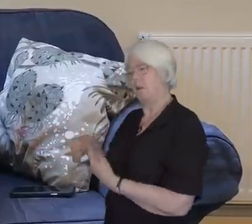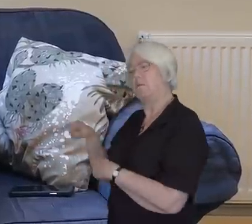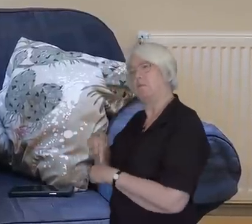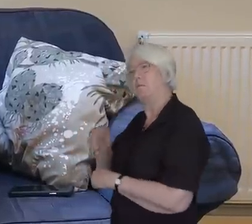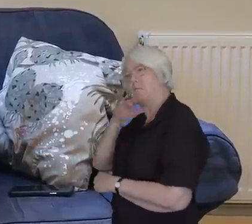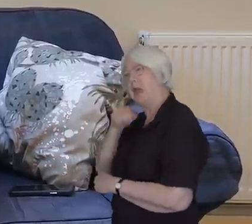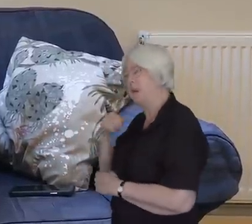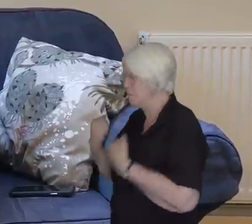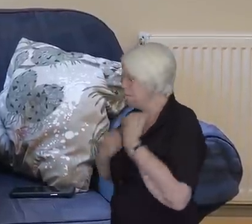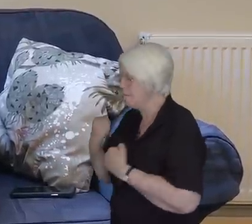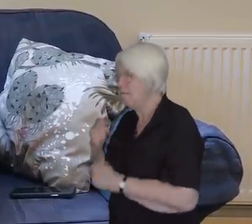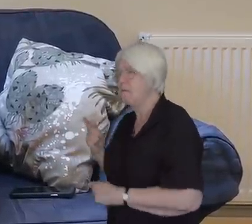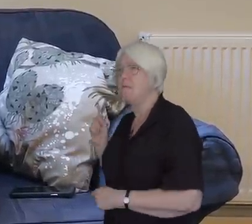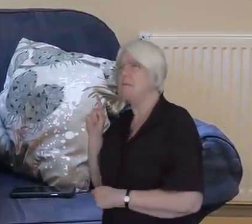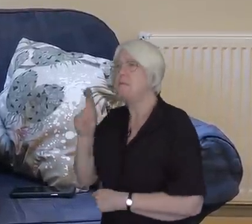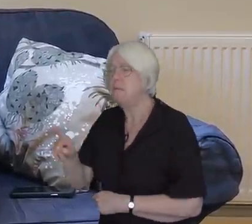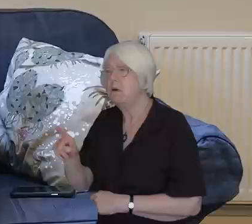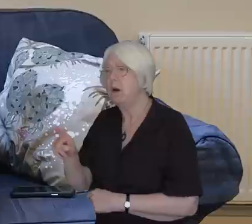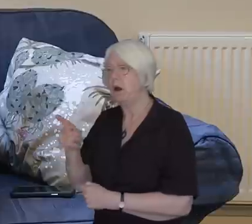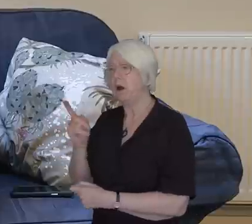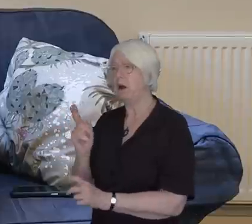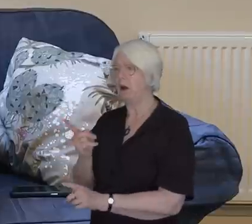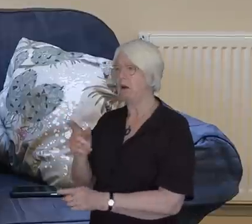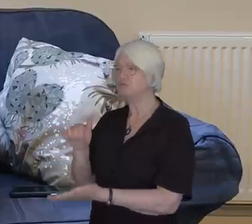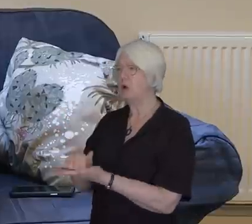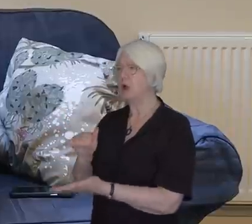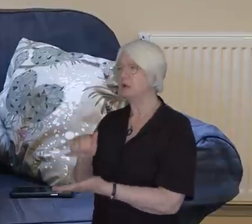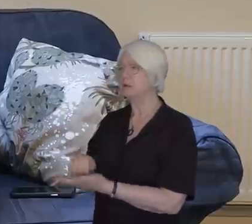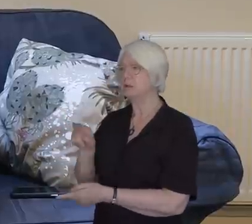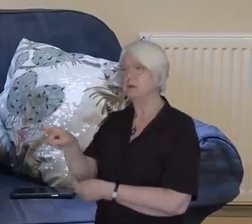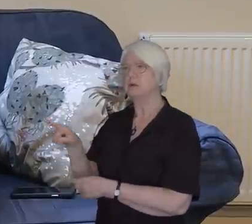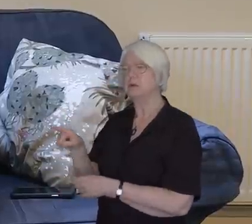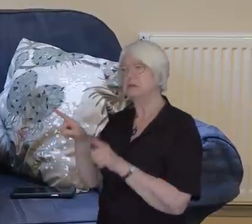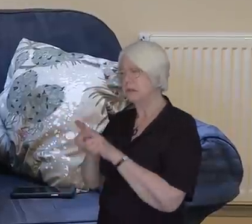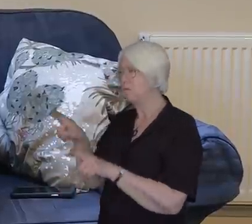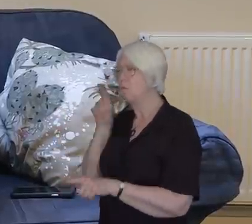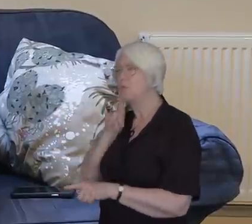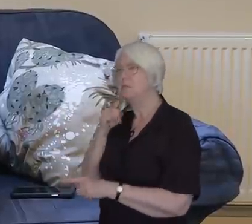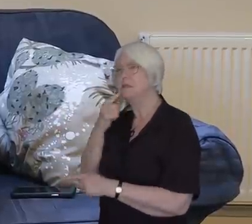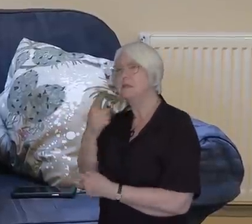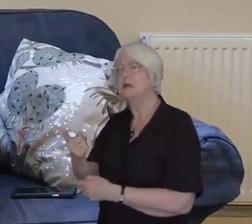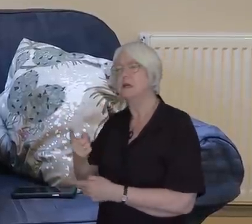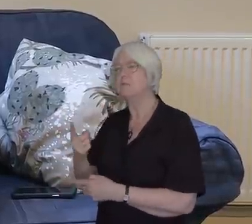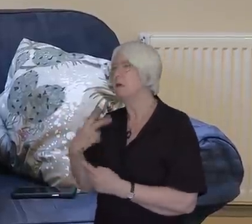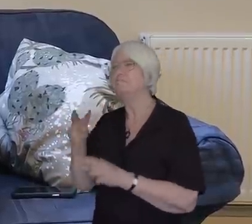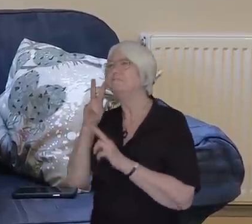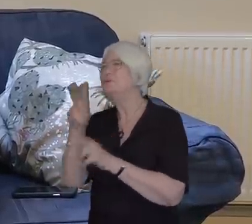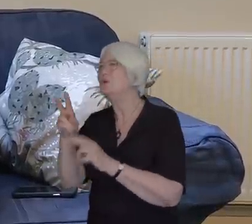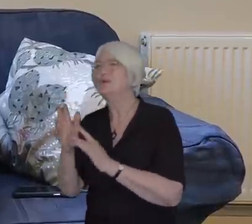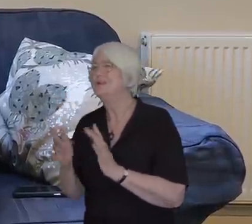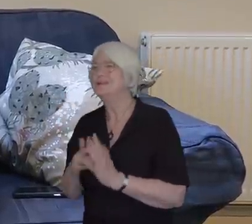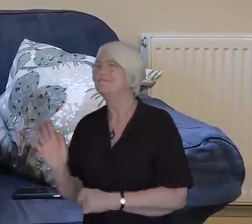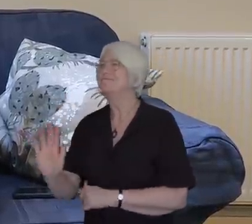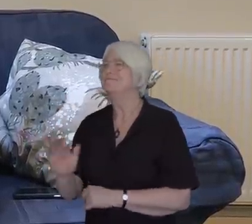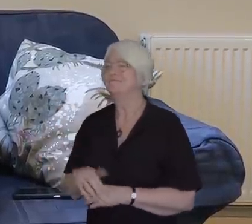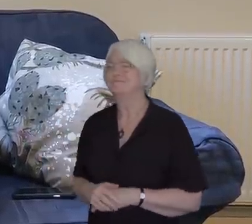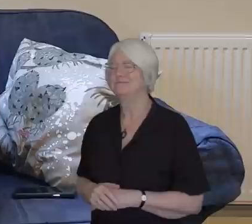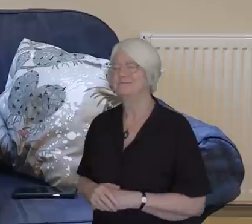of those who were with us went to the tomb and found it just as the women had said, but they did not see him.